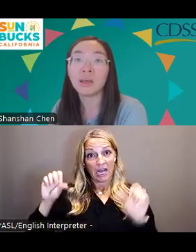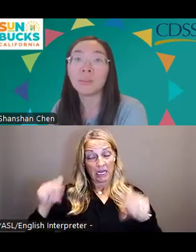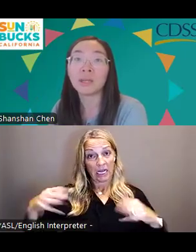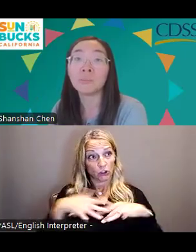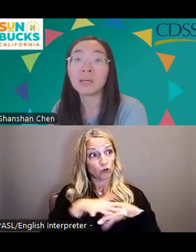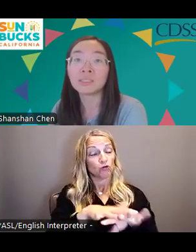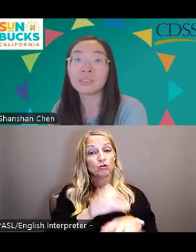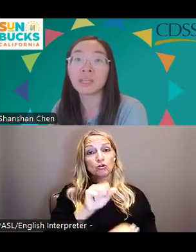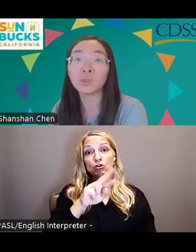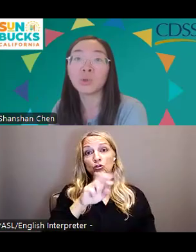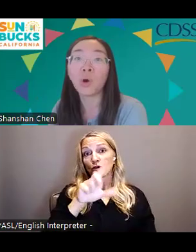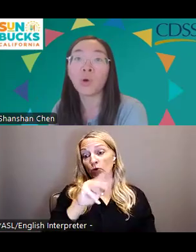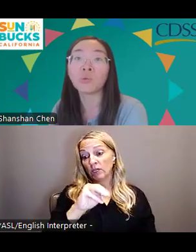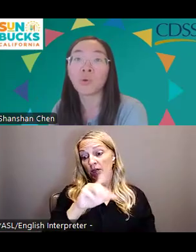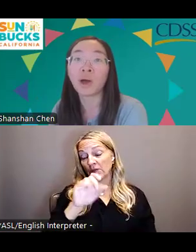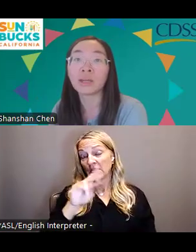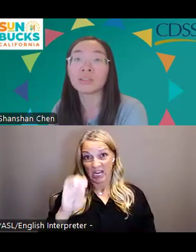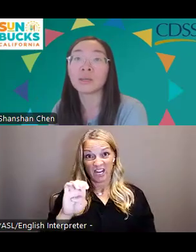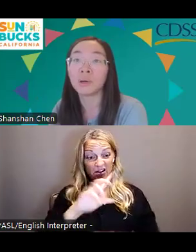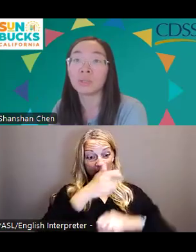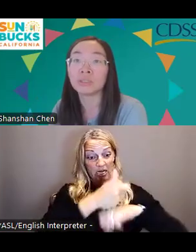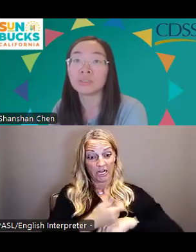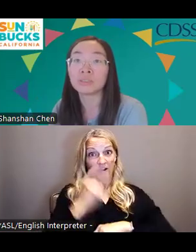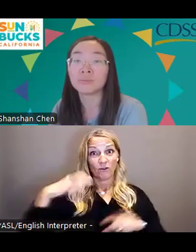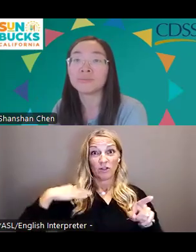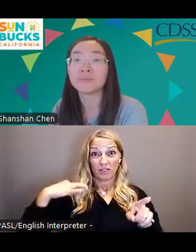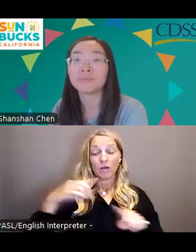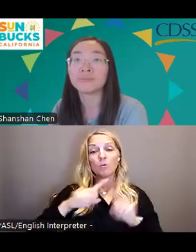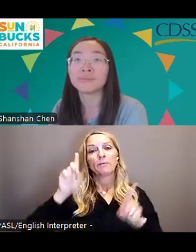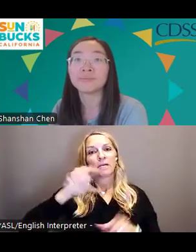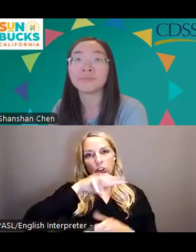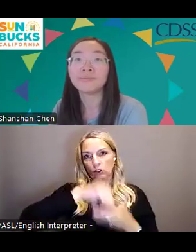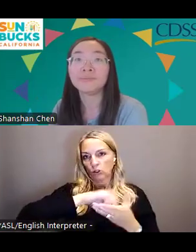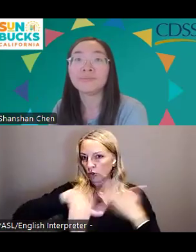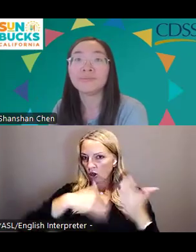application, but it must include all required components.